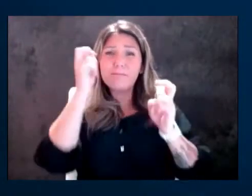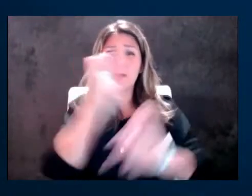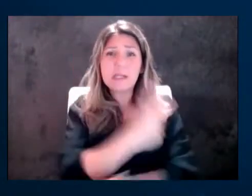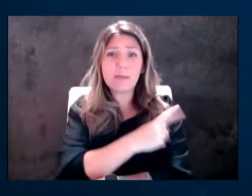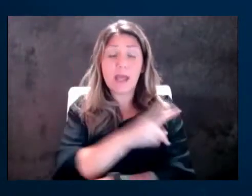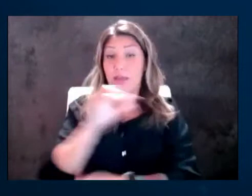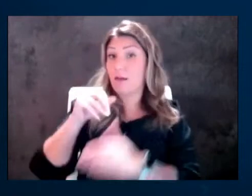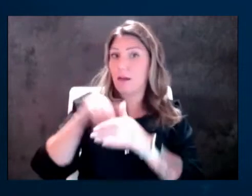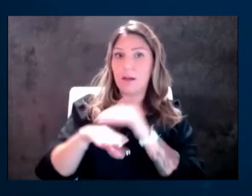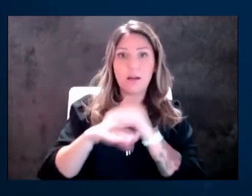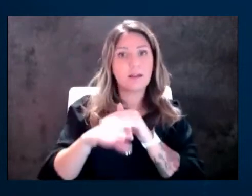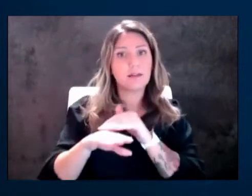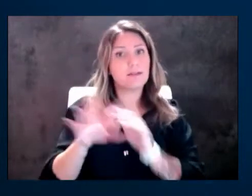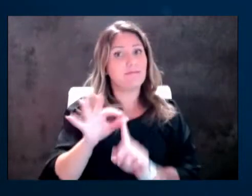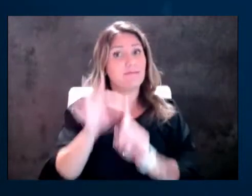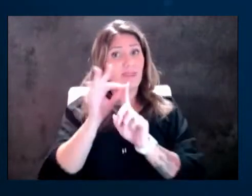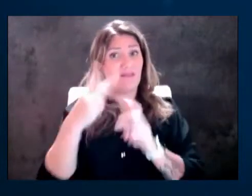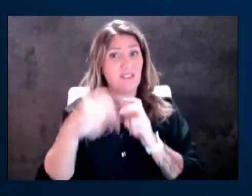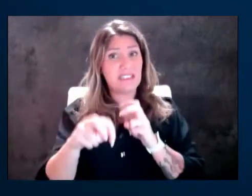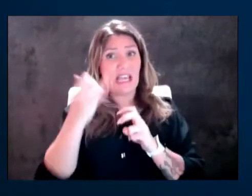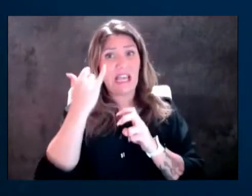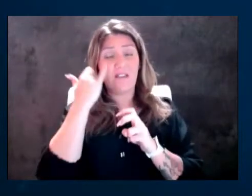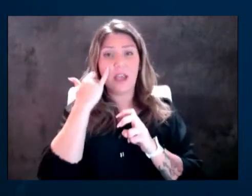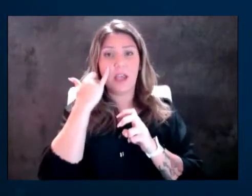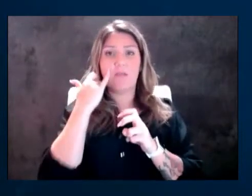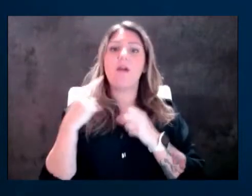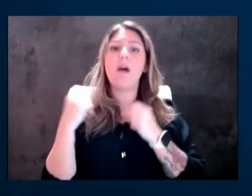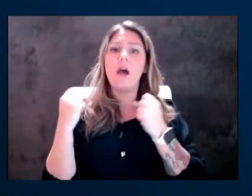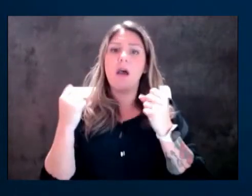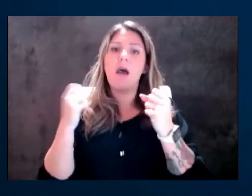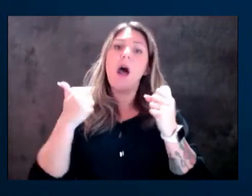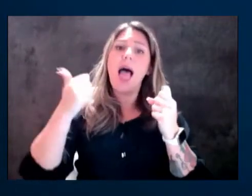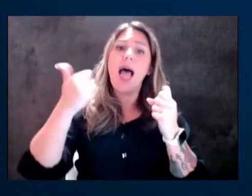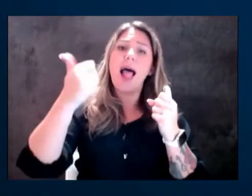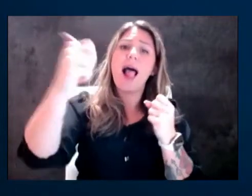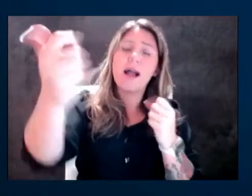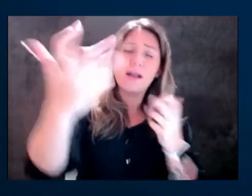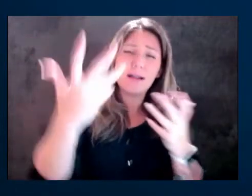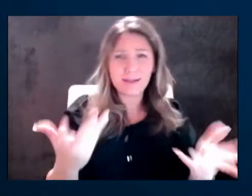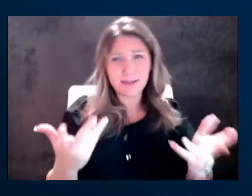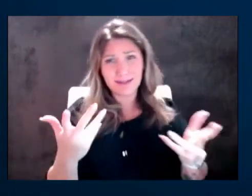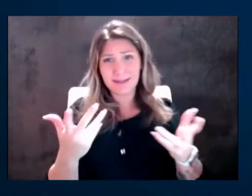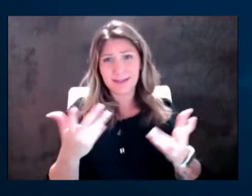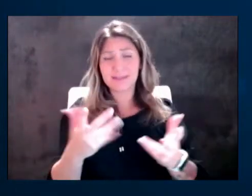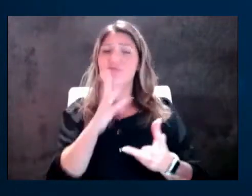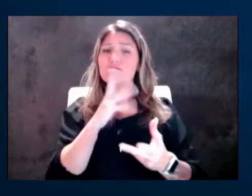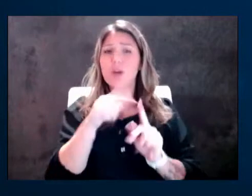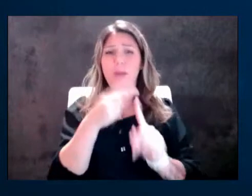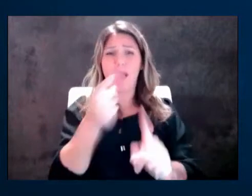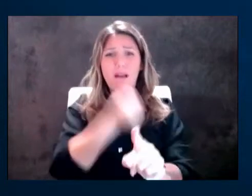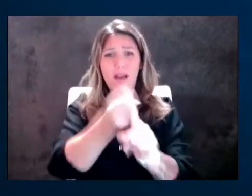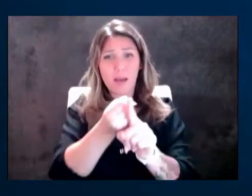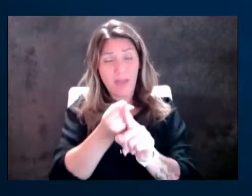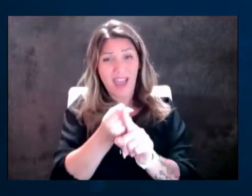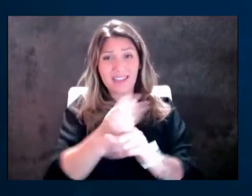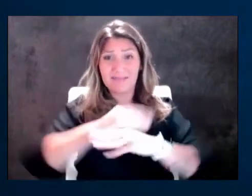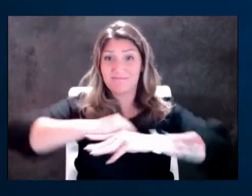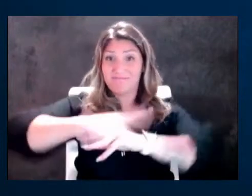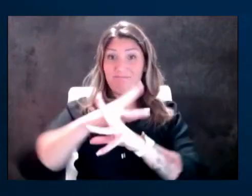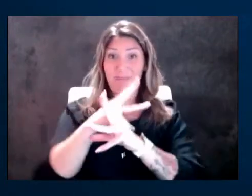be especially difficult. You have to go a long way to get care. Guys, talk to us about the impact of telemedicine and what it means on healthcare